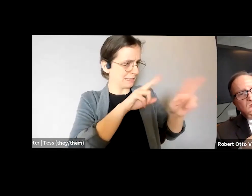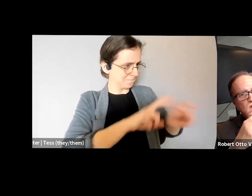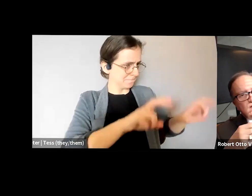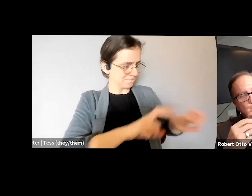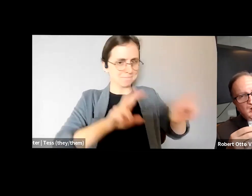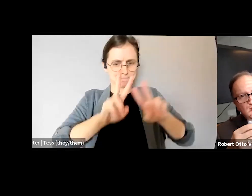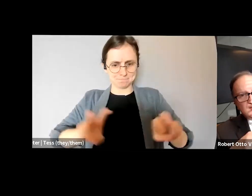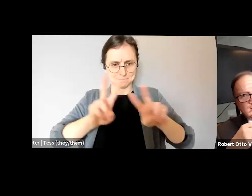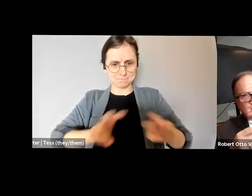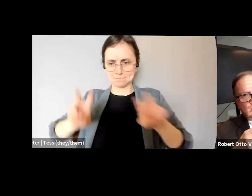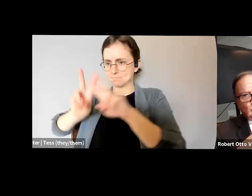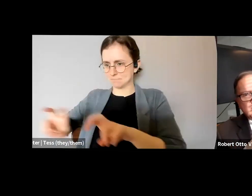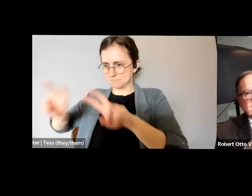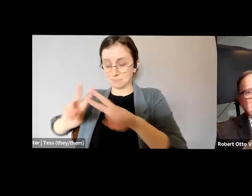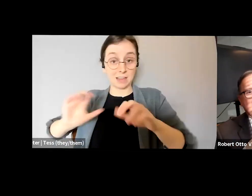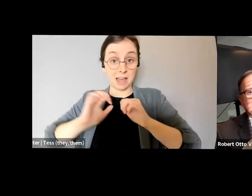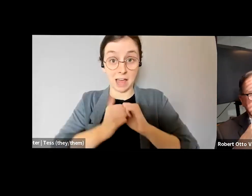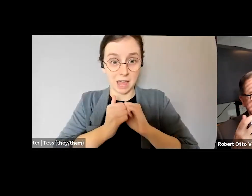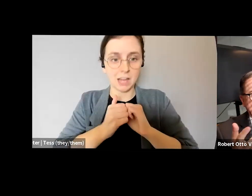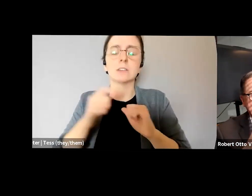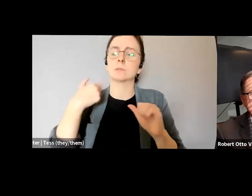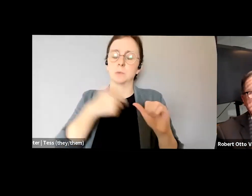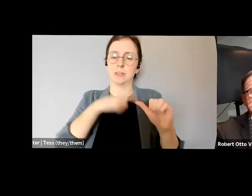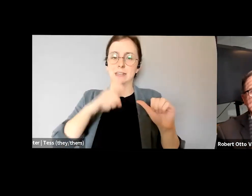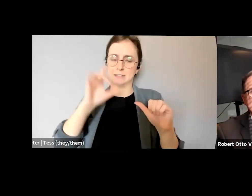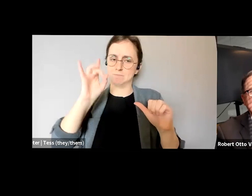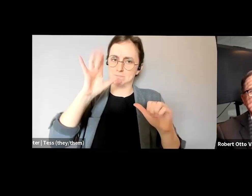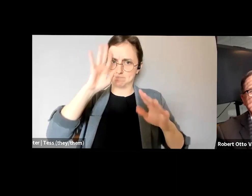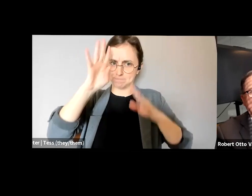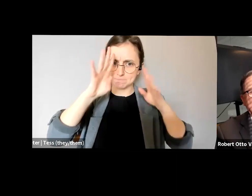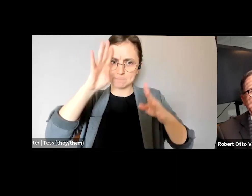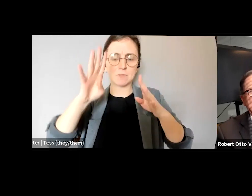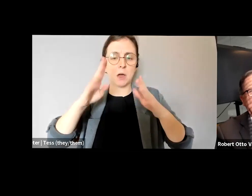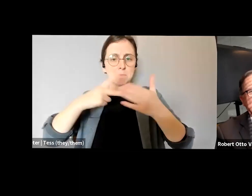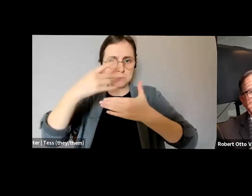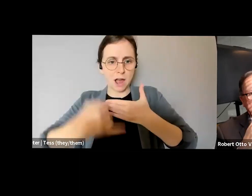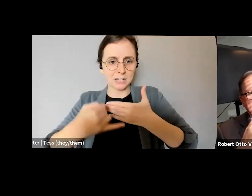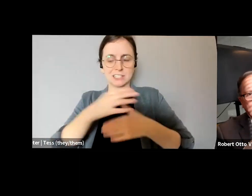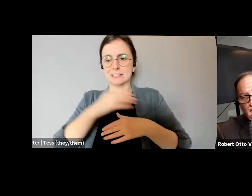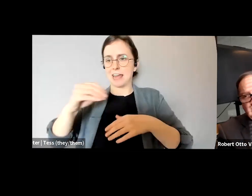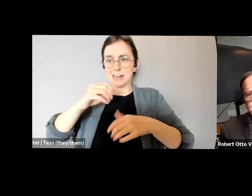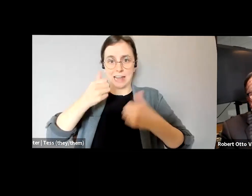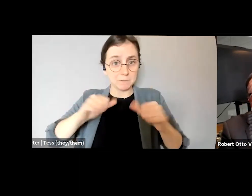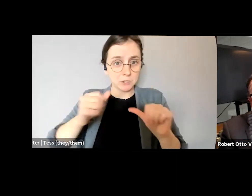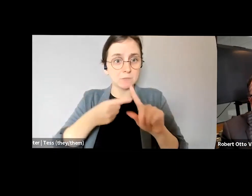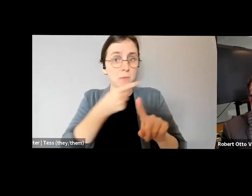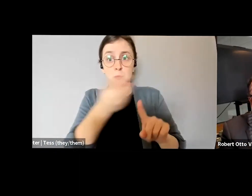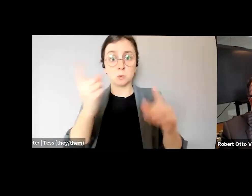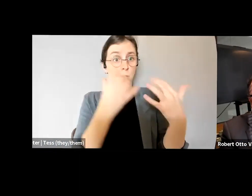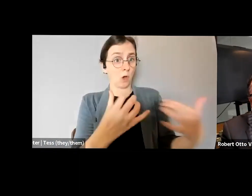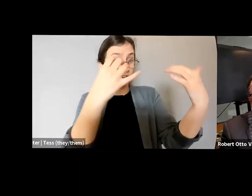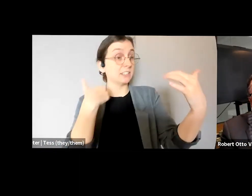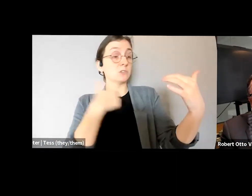by ingenious projects and works that you in this audience can offer and that we can provide support